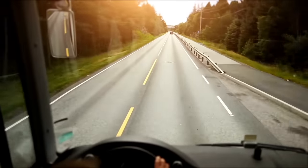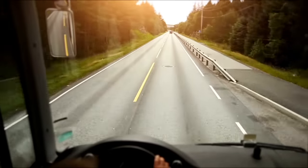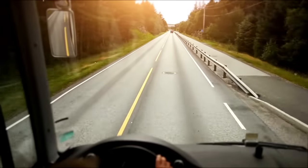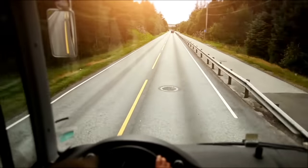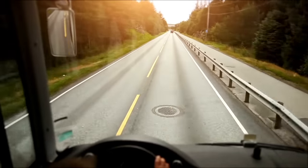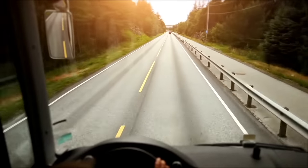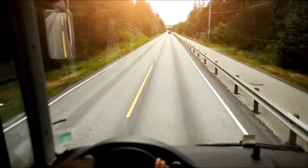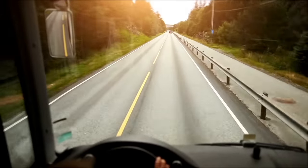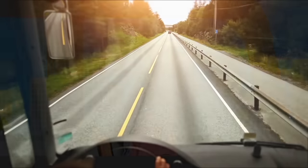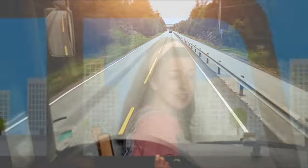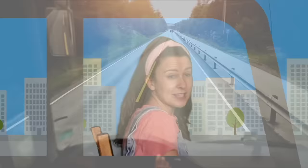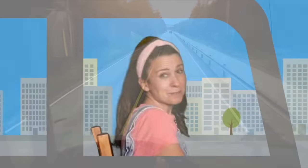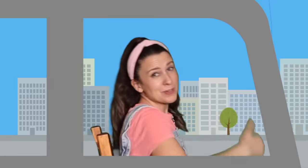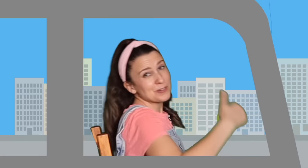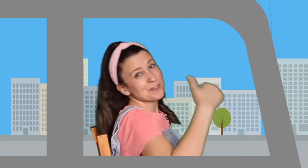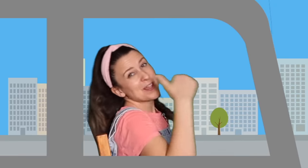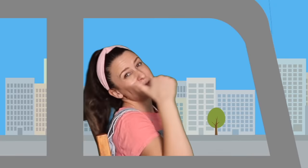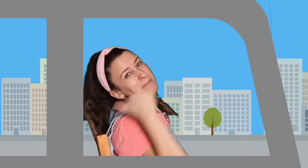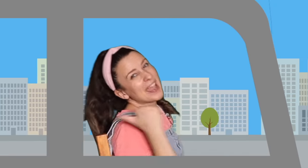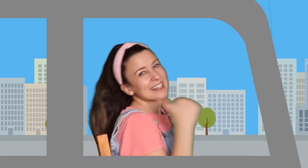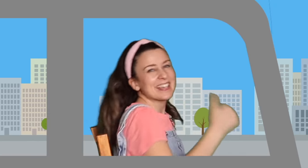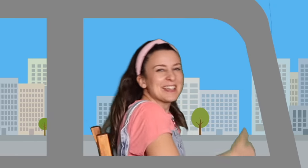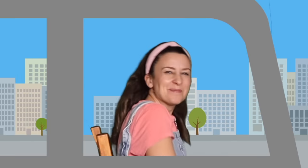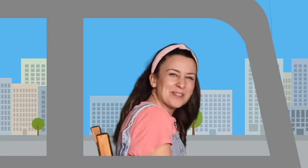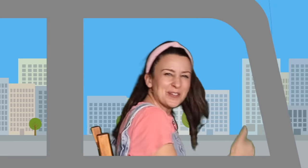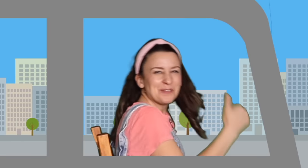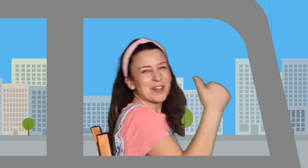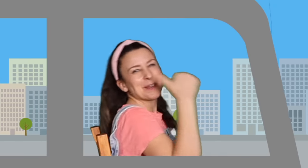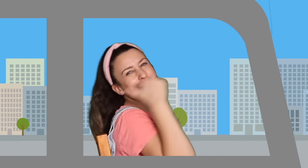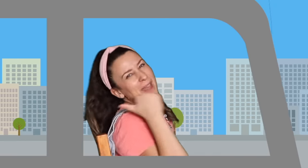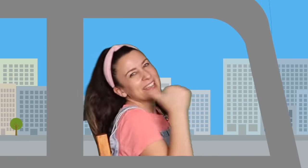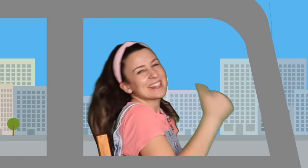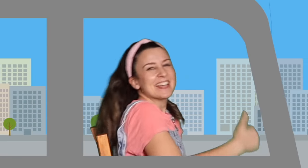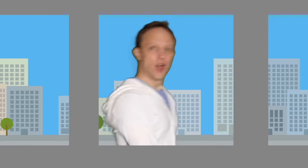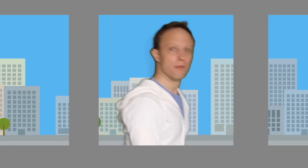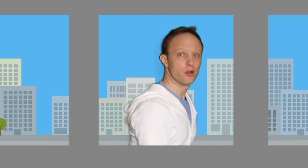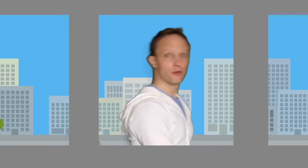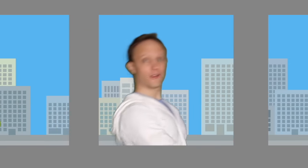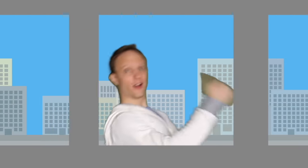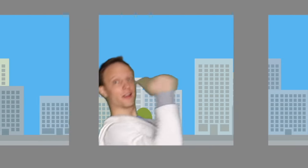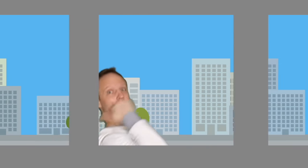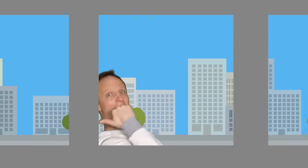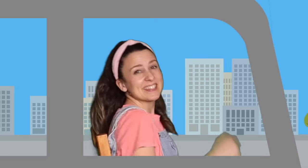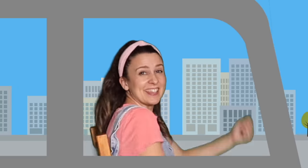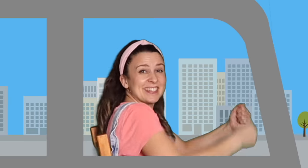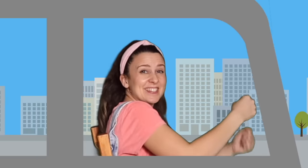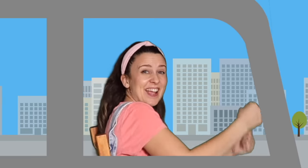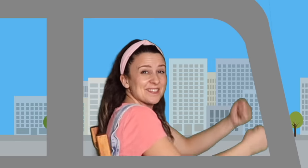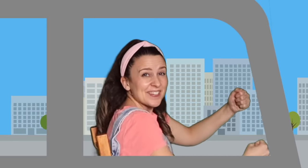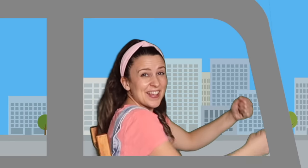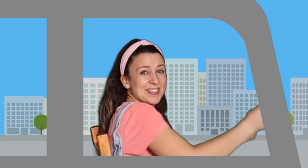The driver on the bus says, move on back, move on back.